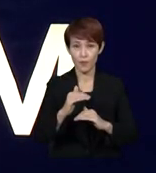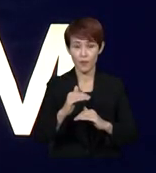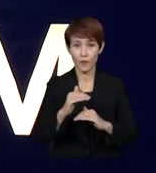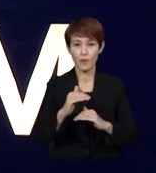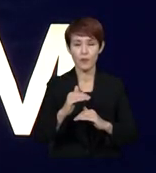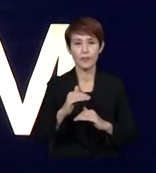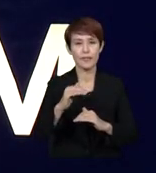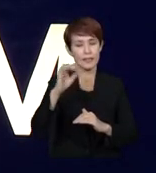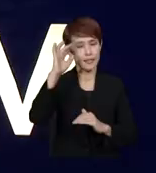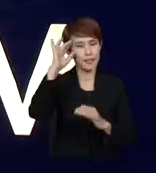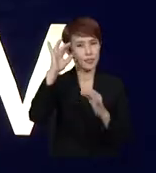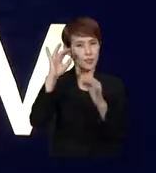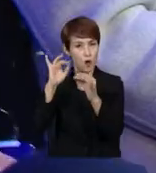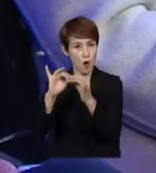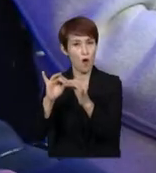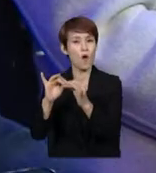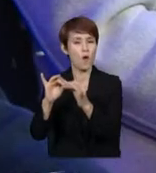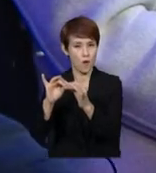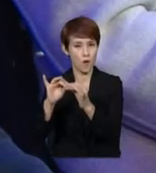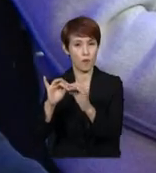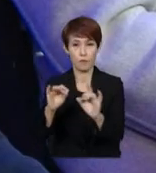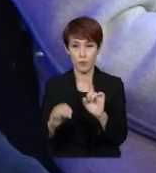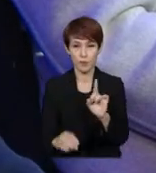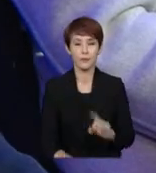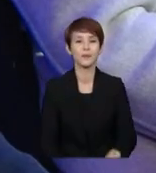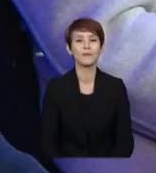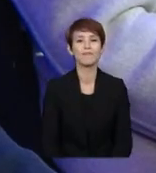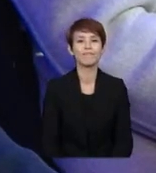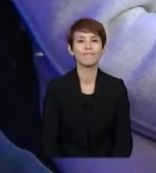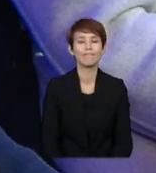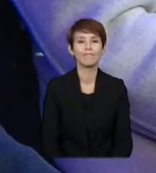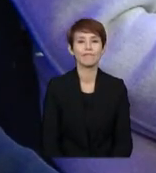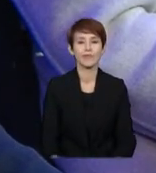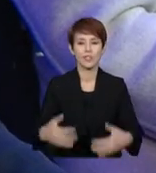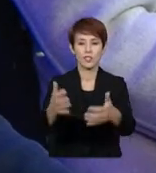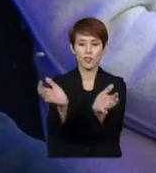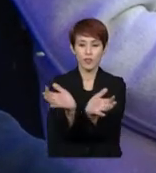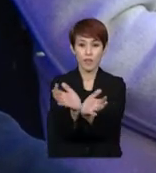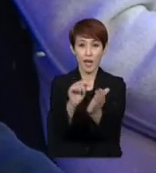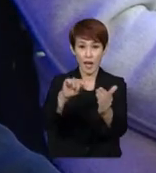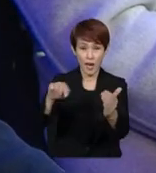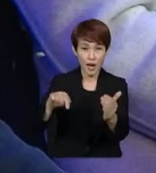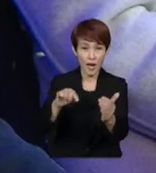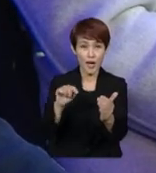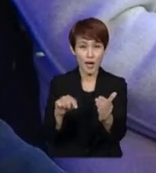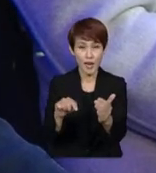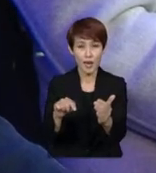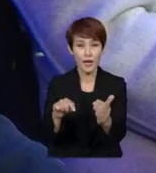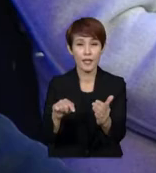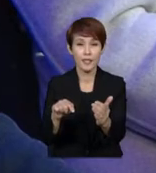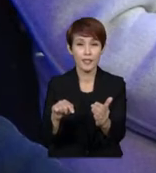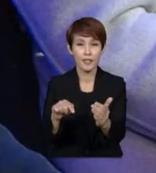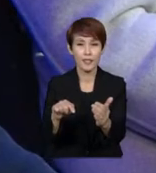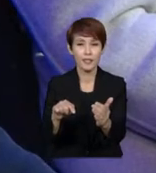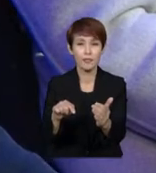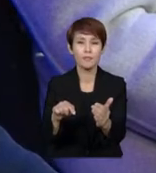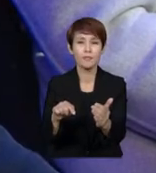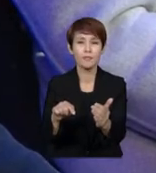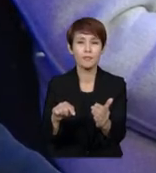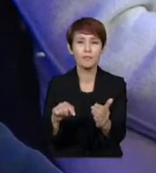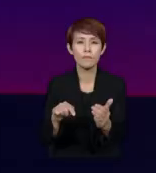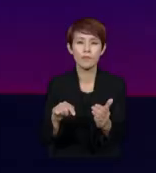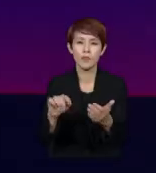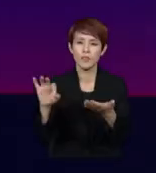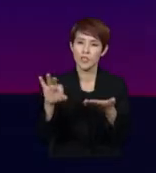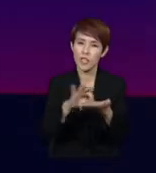sort of accessibility of political parties, or basically the imperative to have intra-party